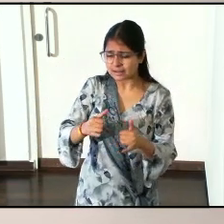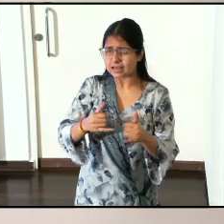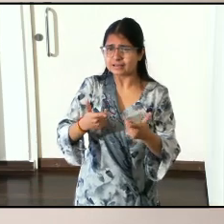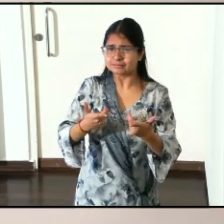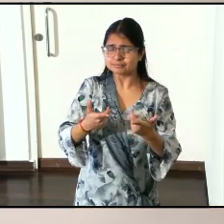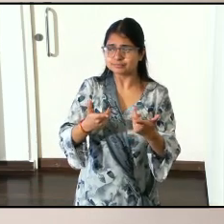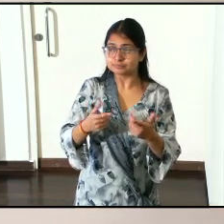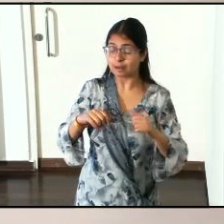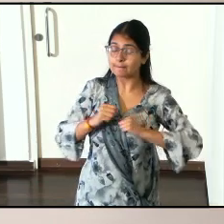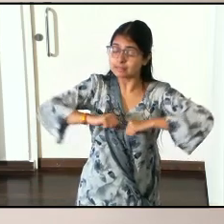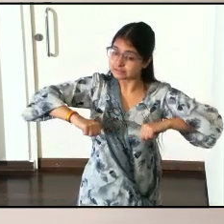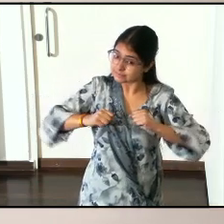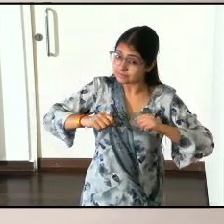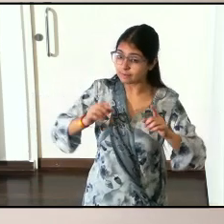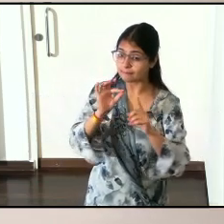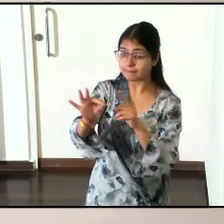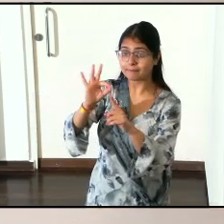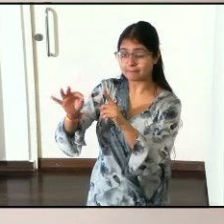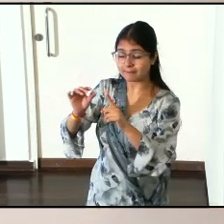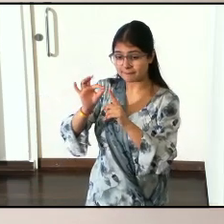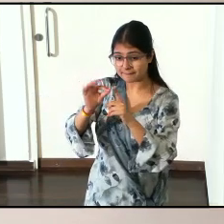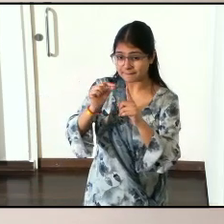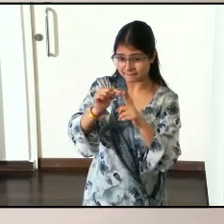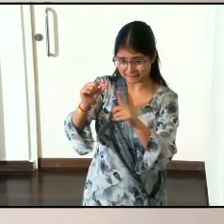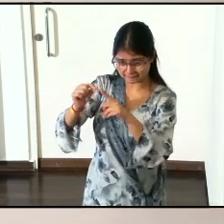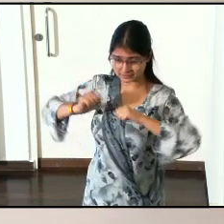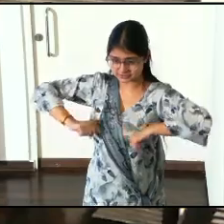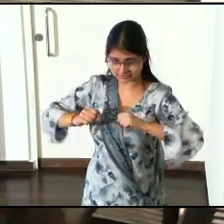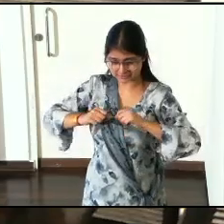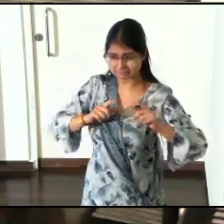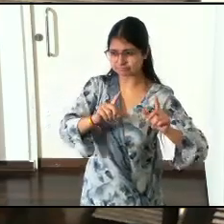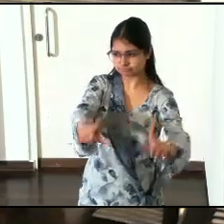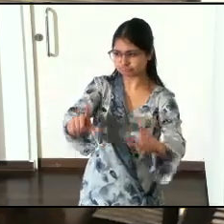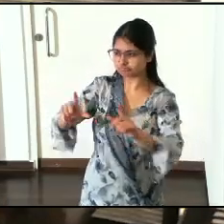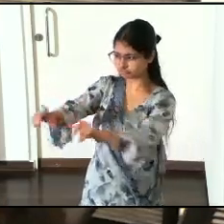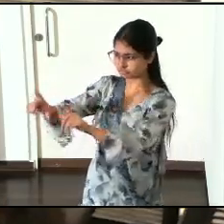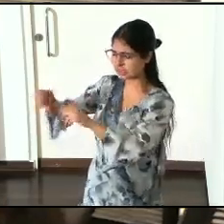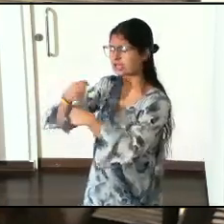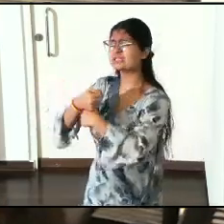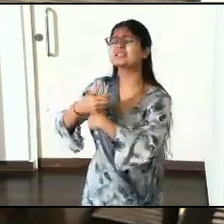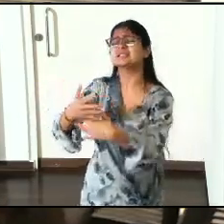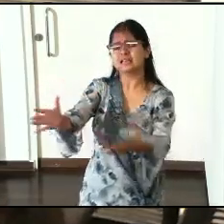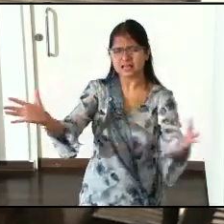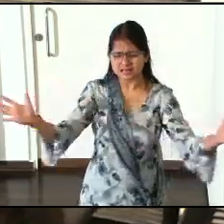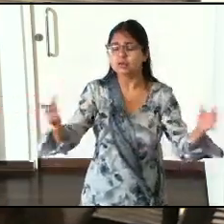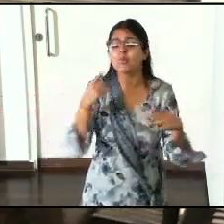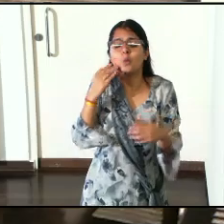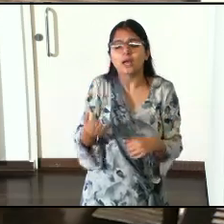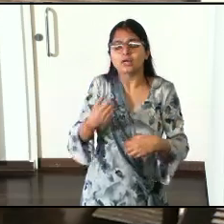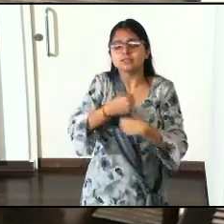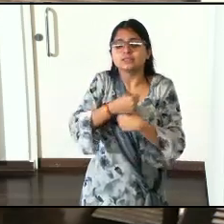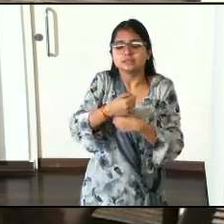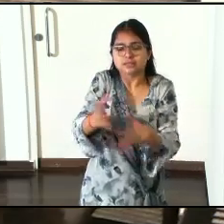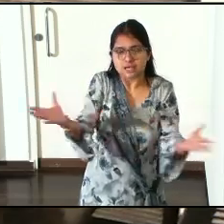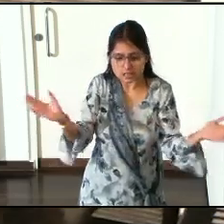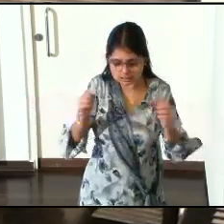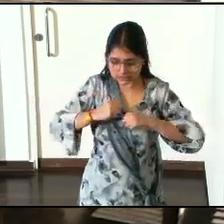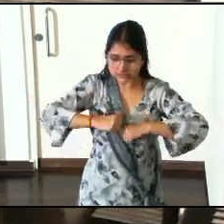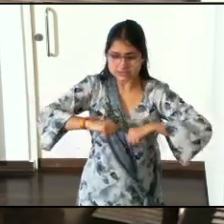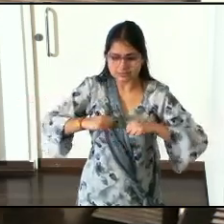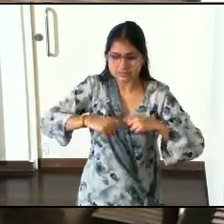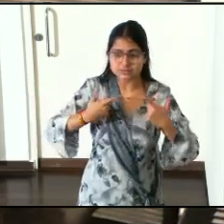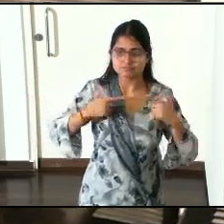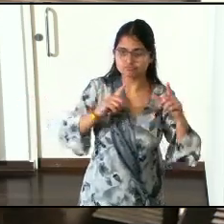space. And that space is also, that occupation of public space is also in response to and